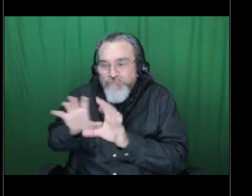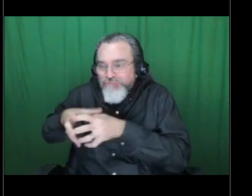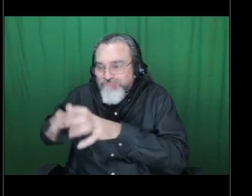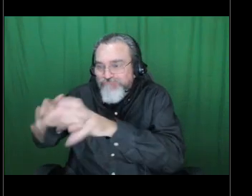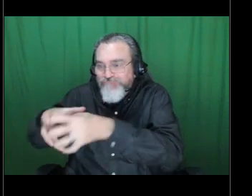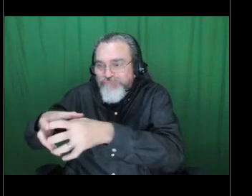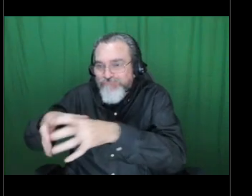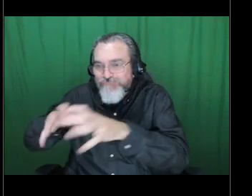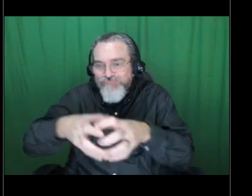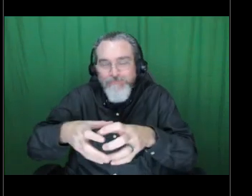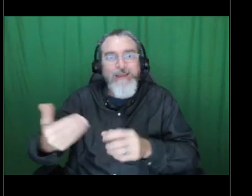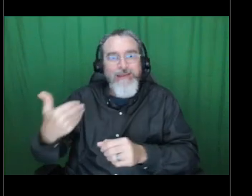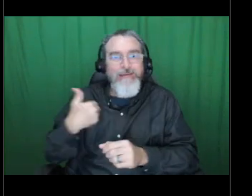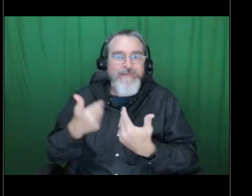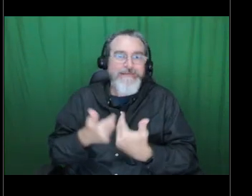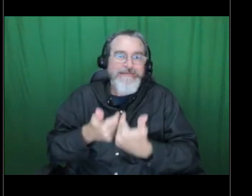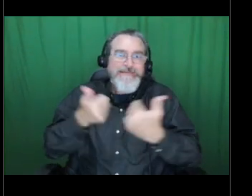separate entrance.